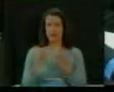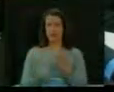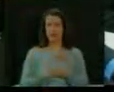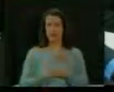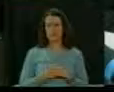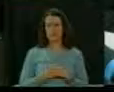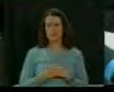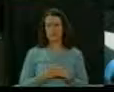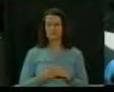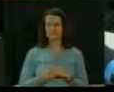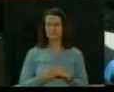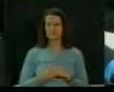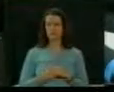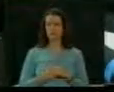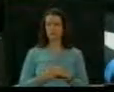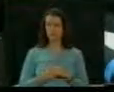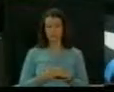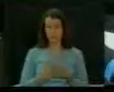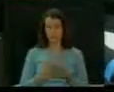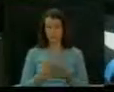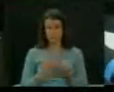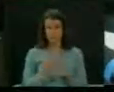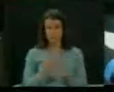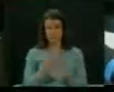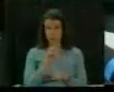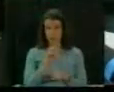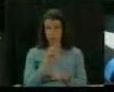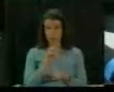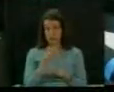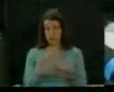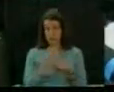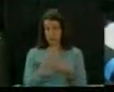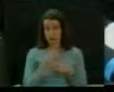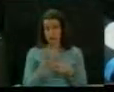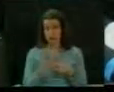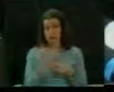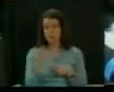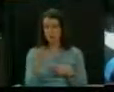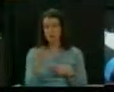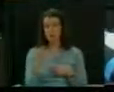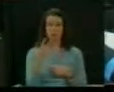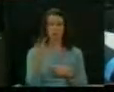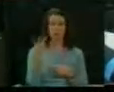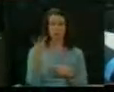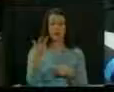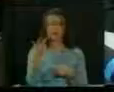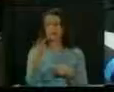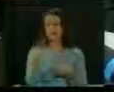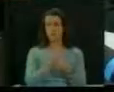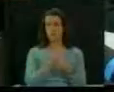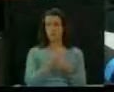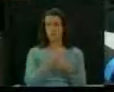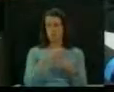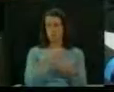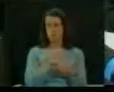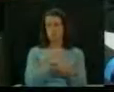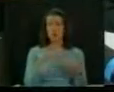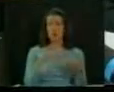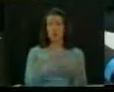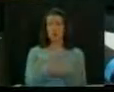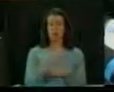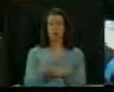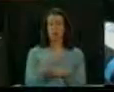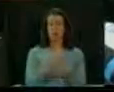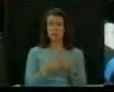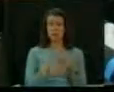determining these, or who will be making these recommendations. Would that be a full committee turnover, Mayor, or is this